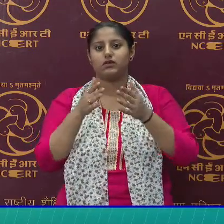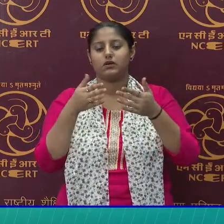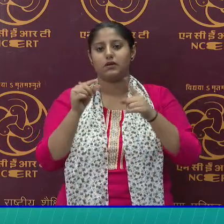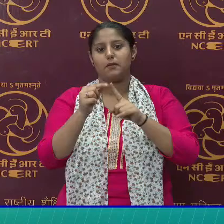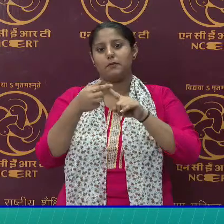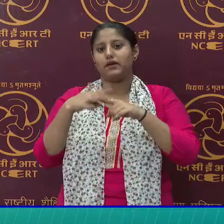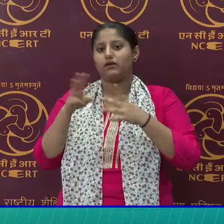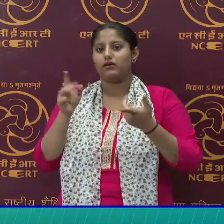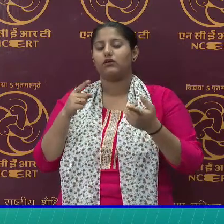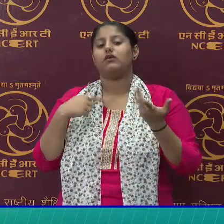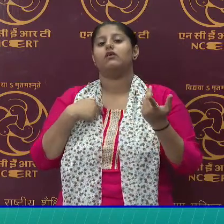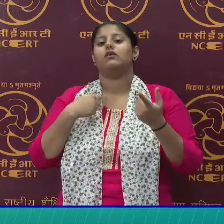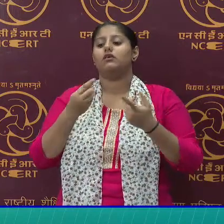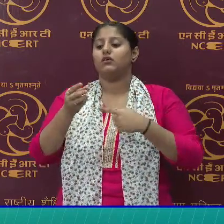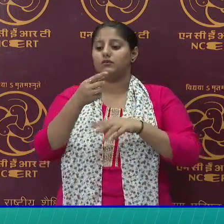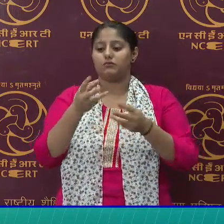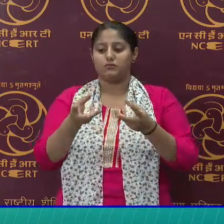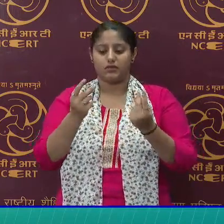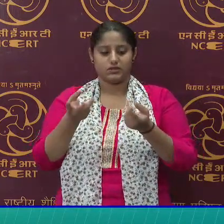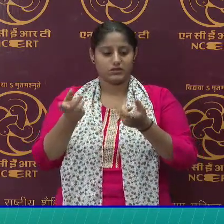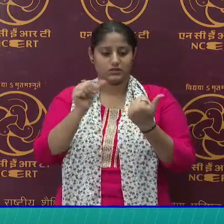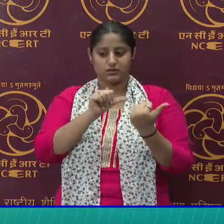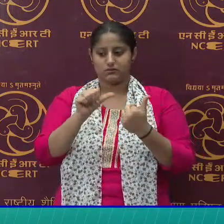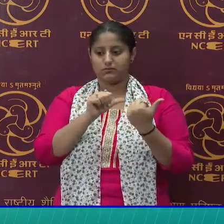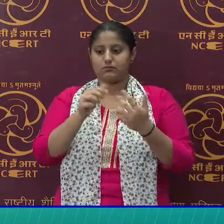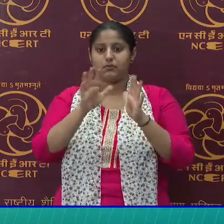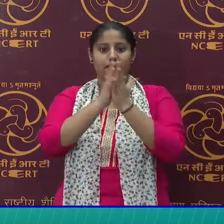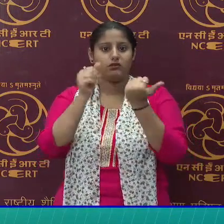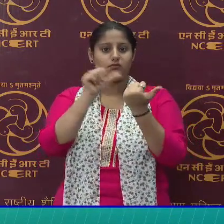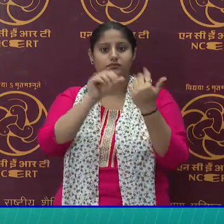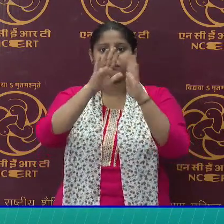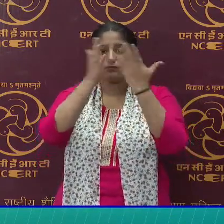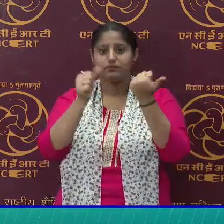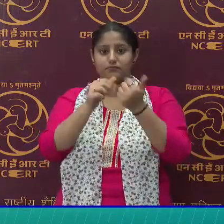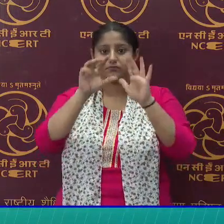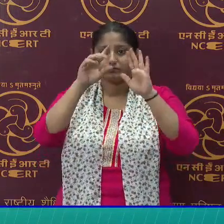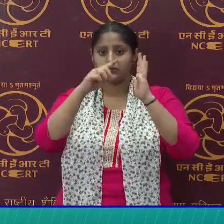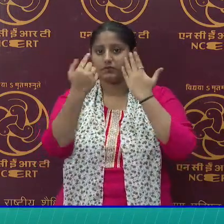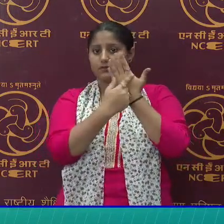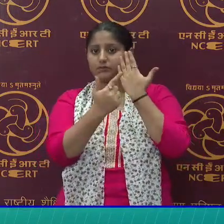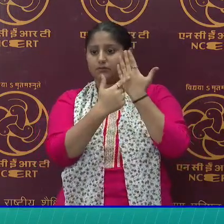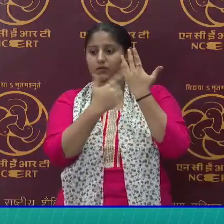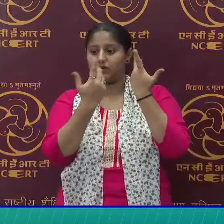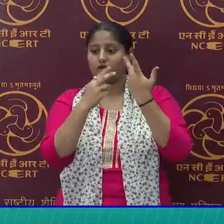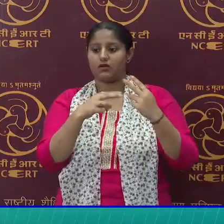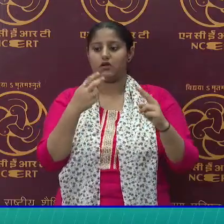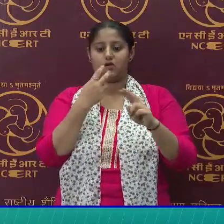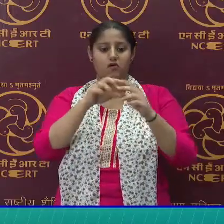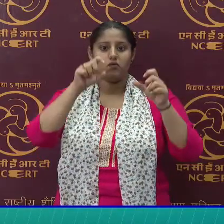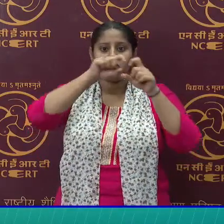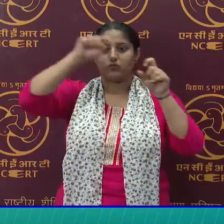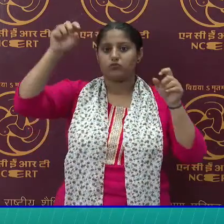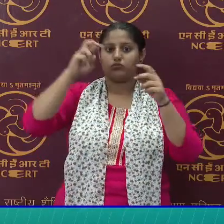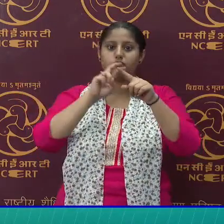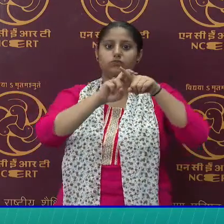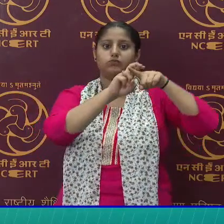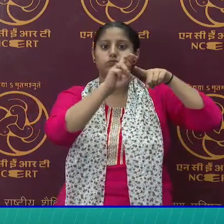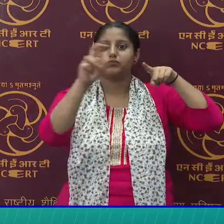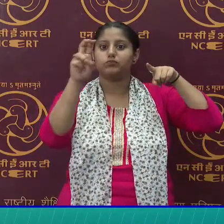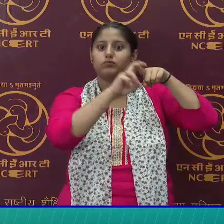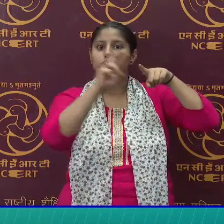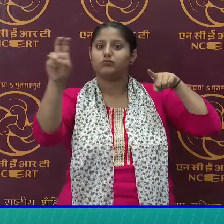goat. And coming to the back of back cover, we have here a ropeway and a Vande Bharat